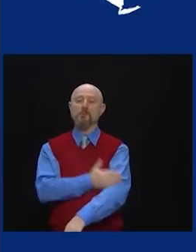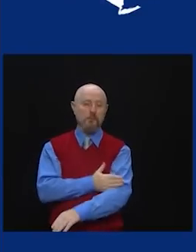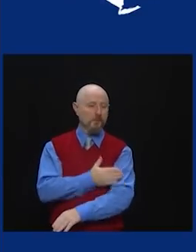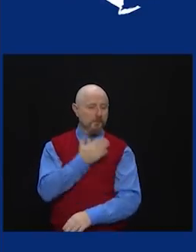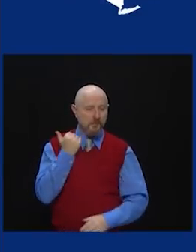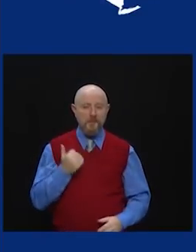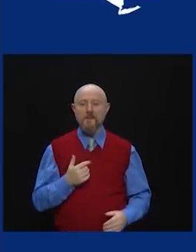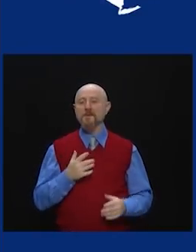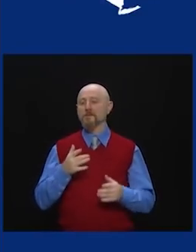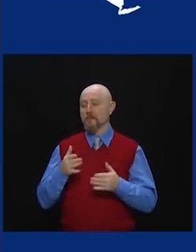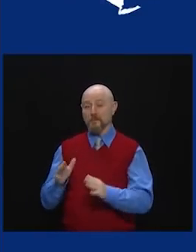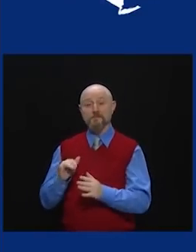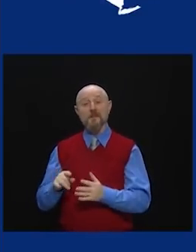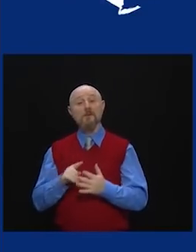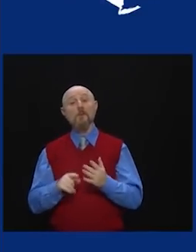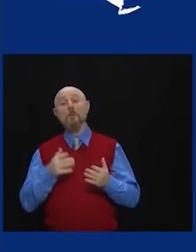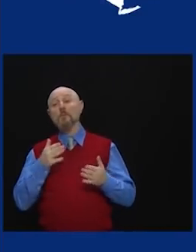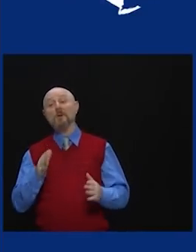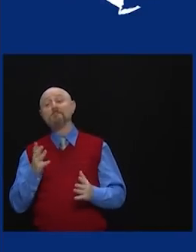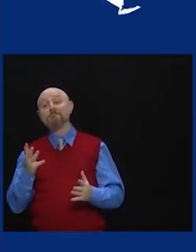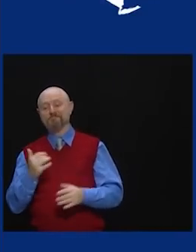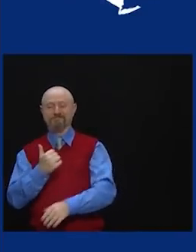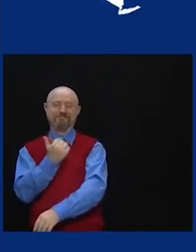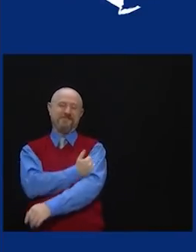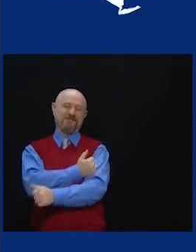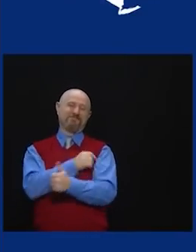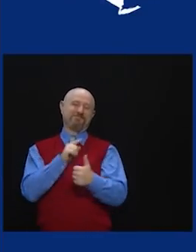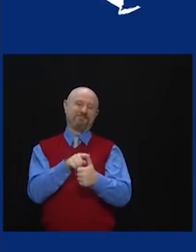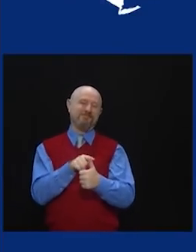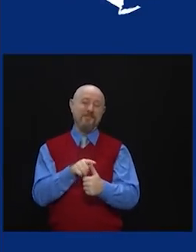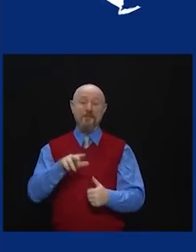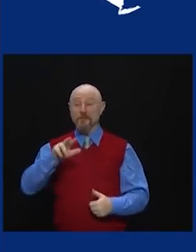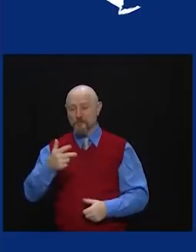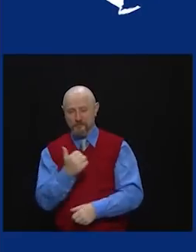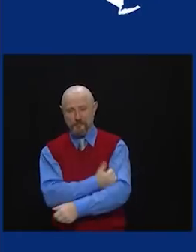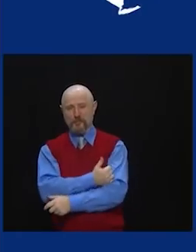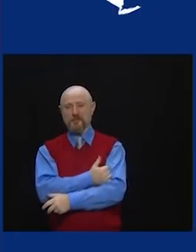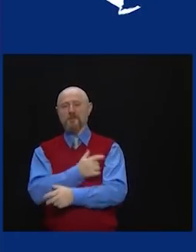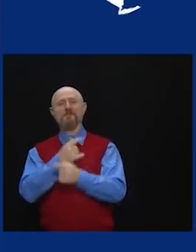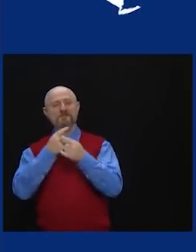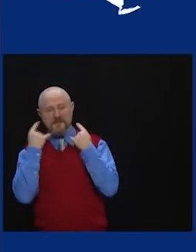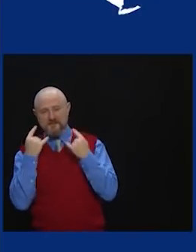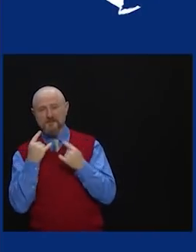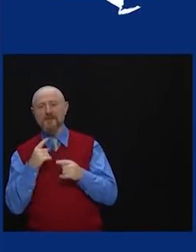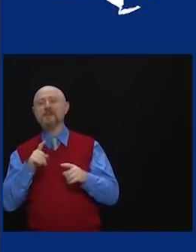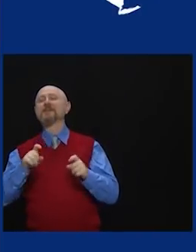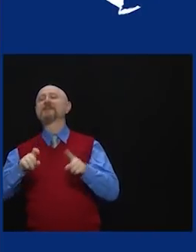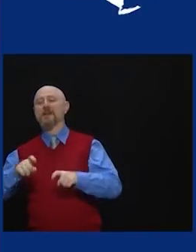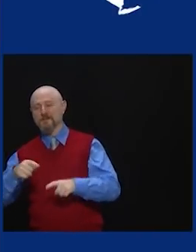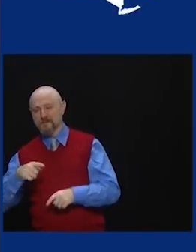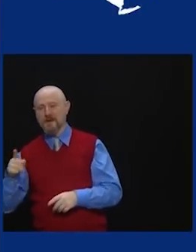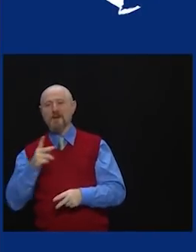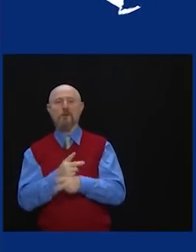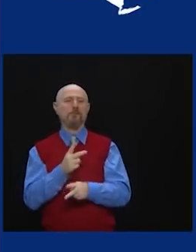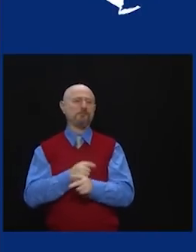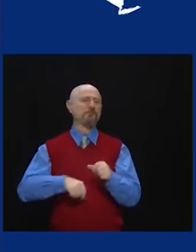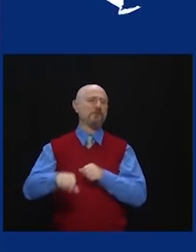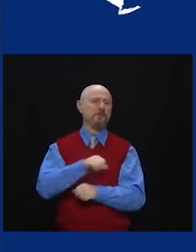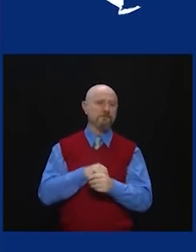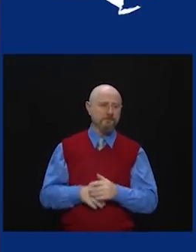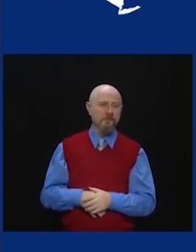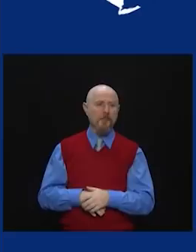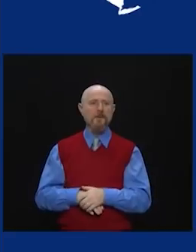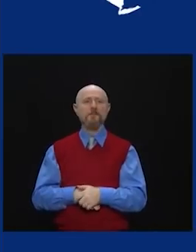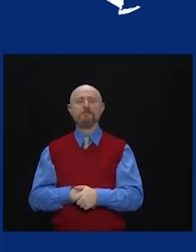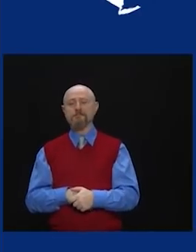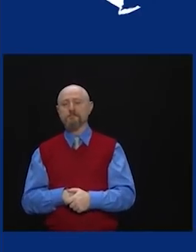get vaccinated, to get boosted, to wear your mask, get tested, and again, just take care of each other, New York. My resolution is to do